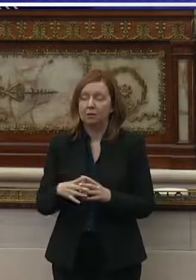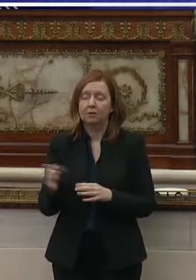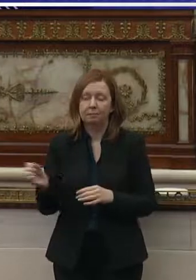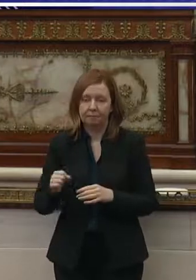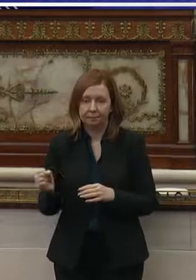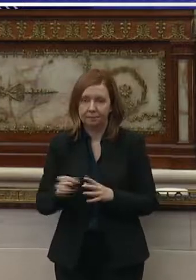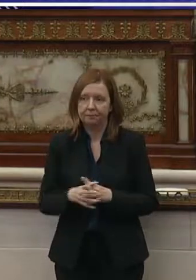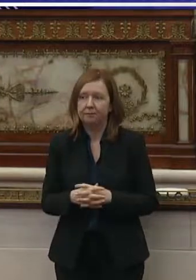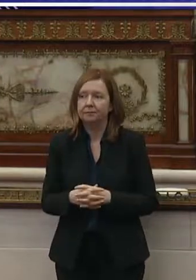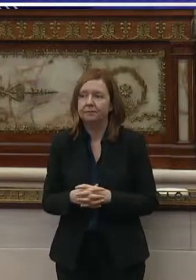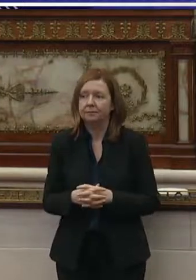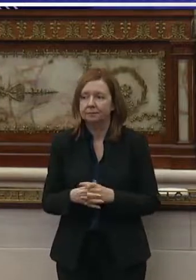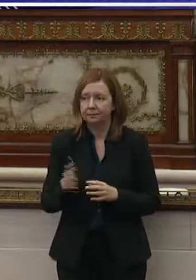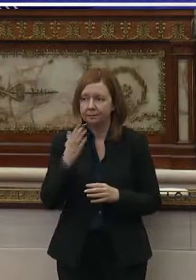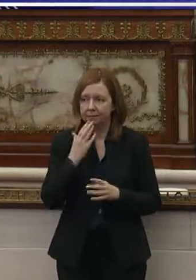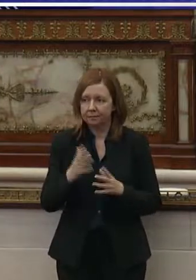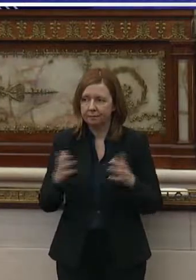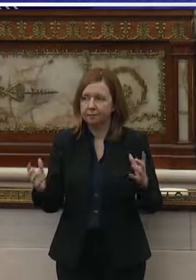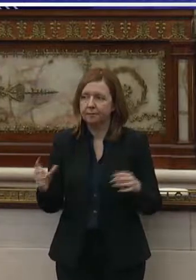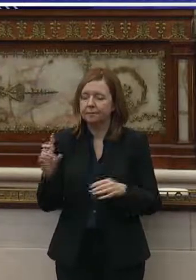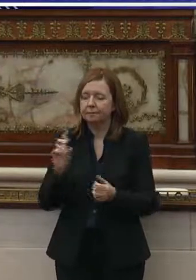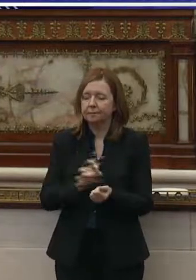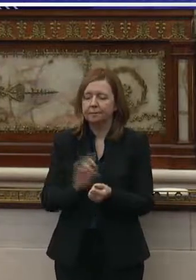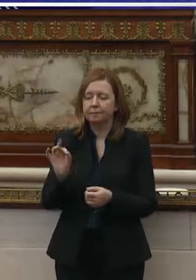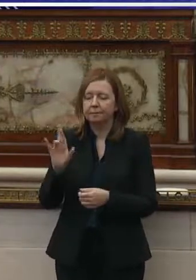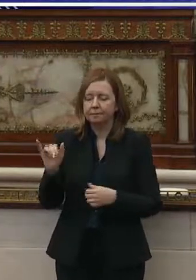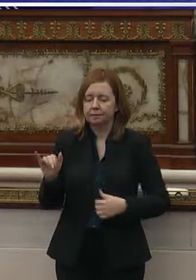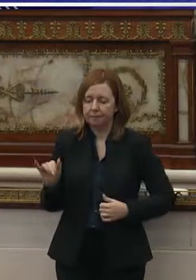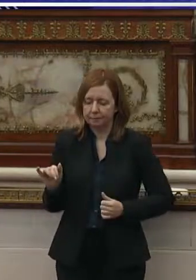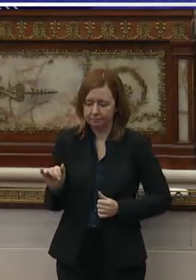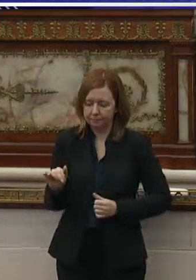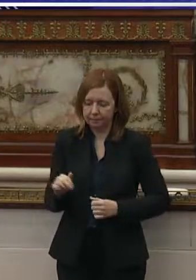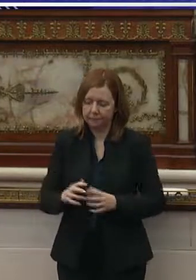Yes. Thank you very much. Dr. Farley,